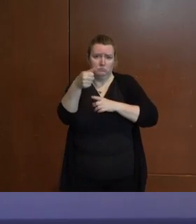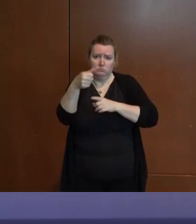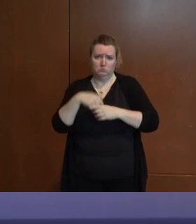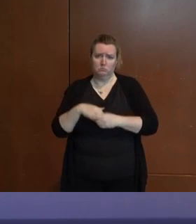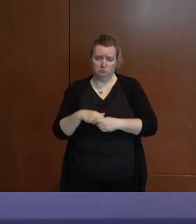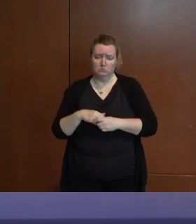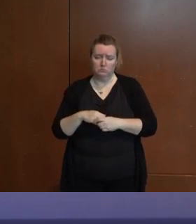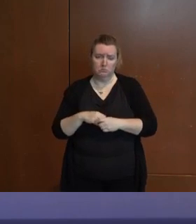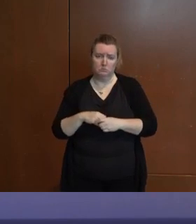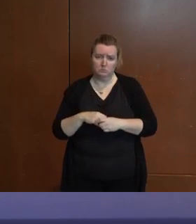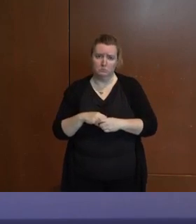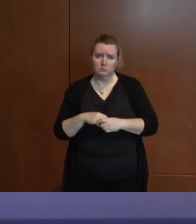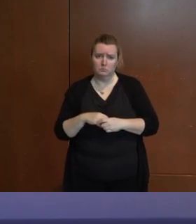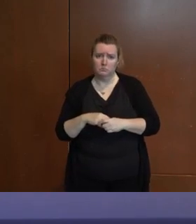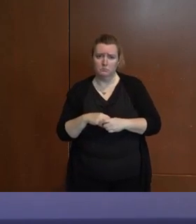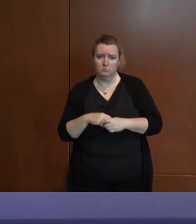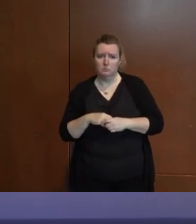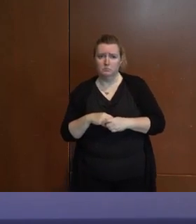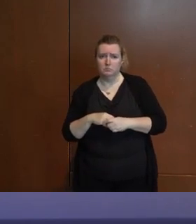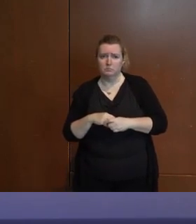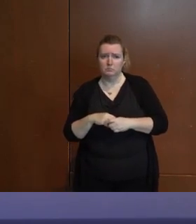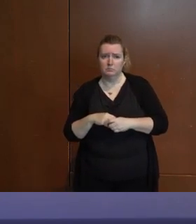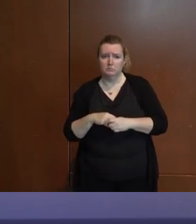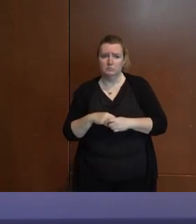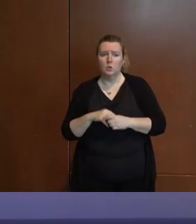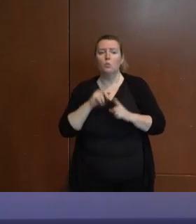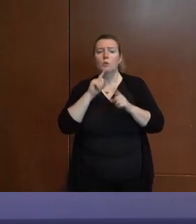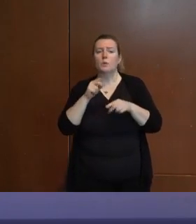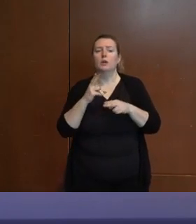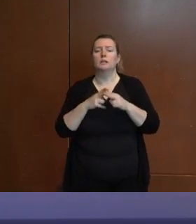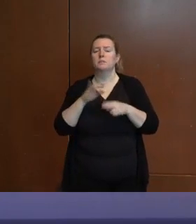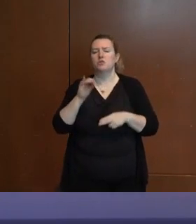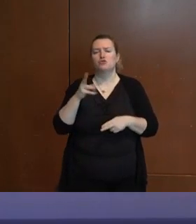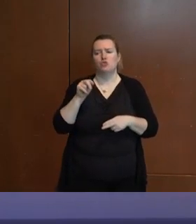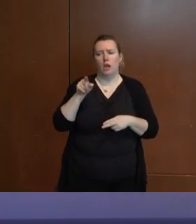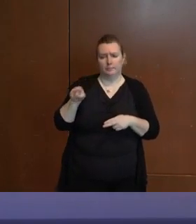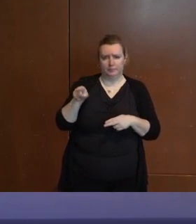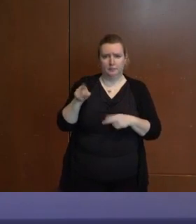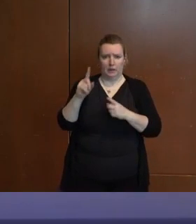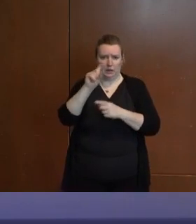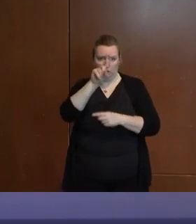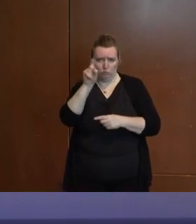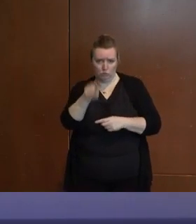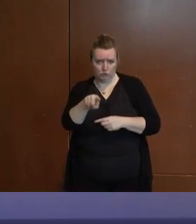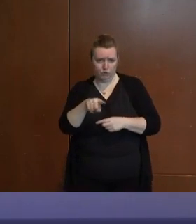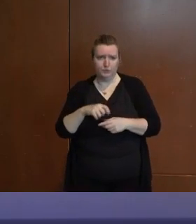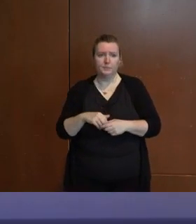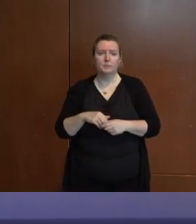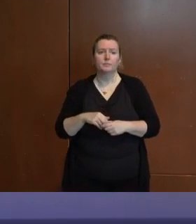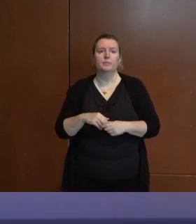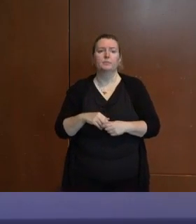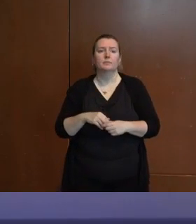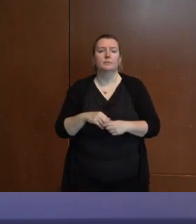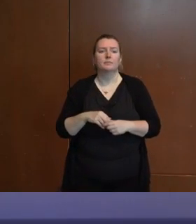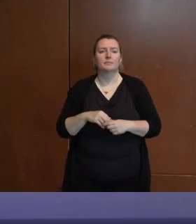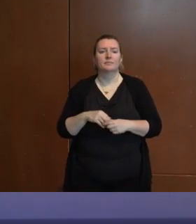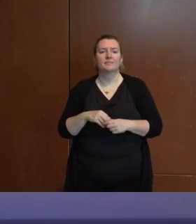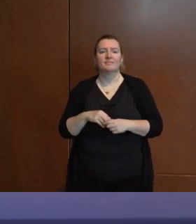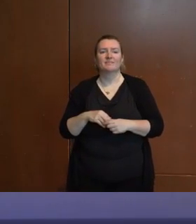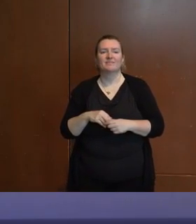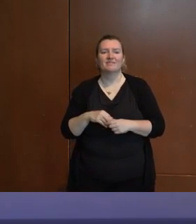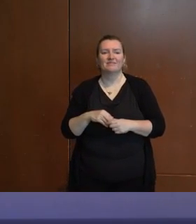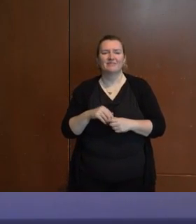stipulated. Thank you. John. Are you keeping John, if you sit there tomorrow, I promise you we'll start right to left. Thank you. Are you